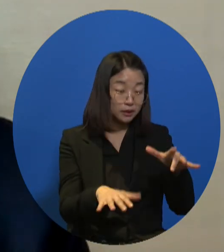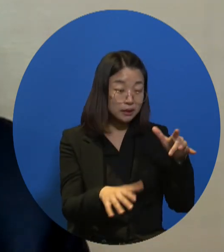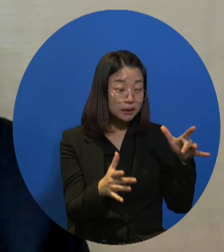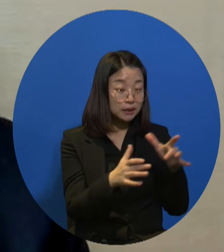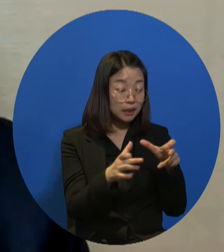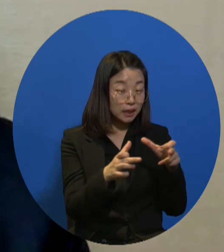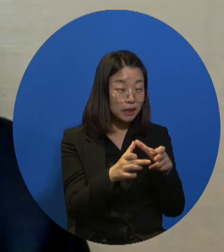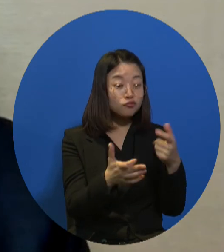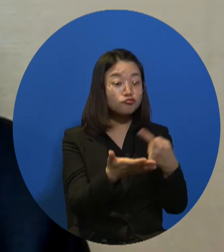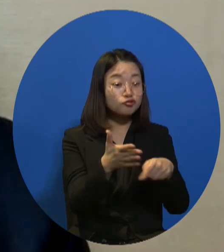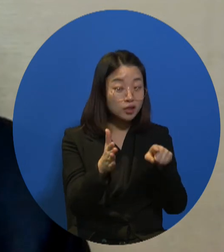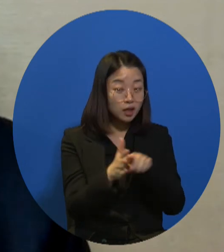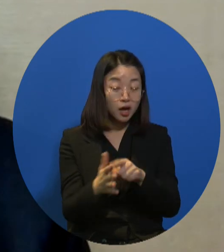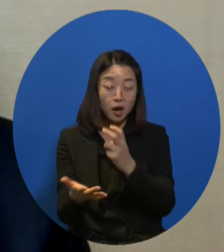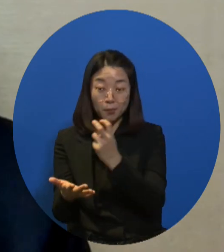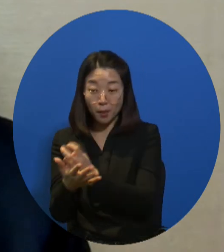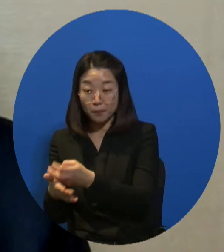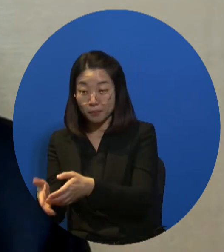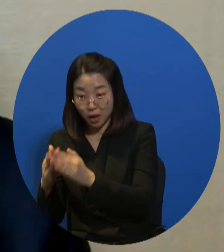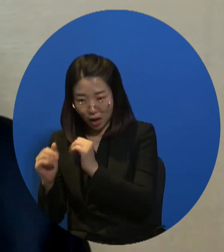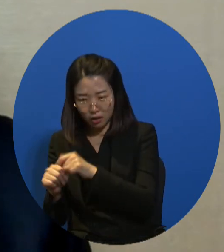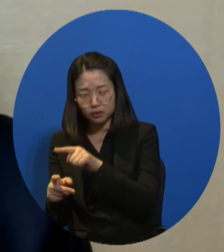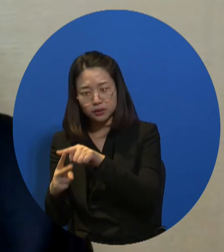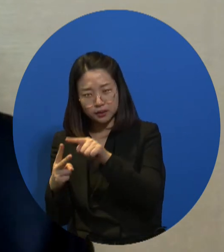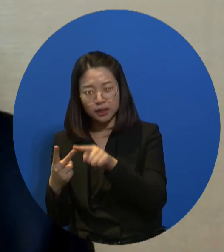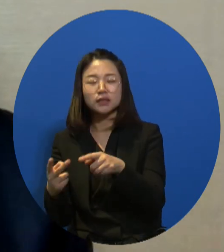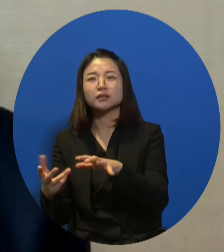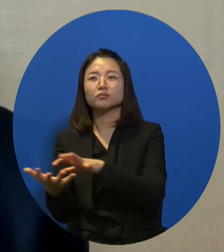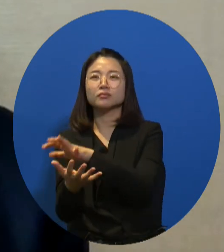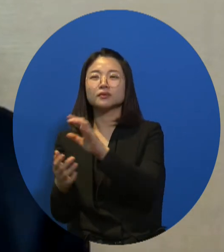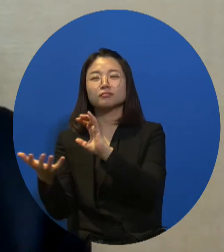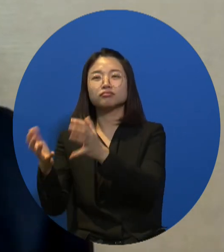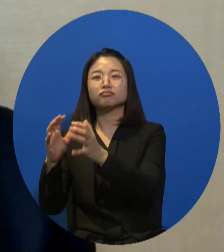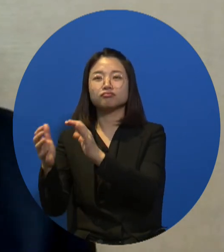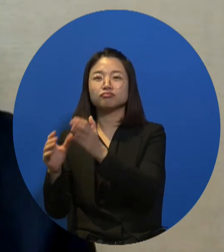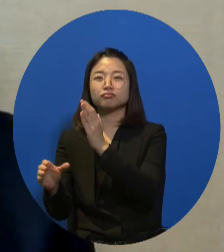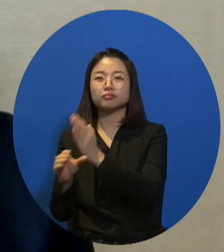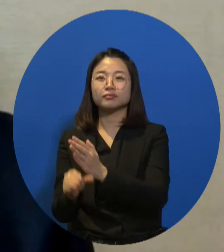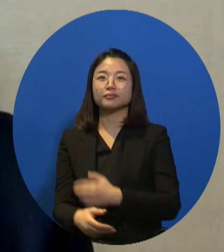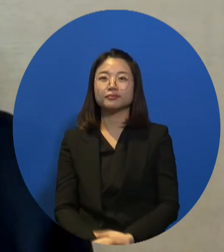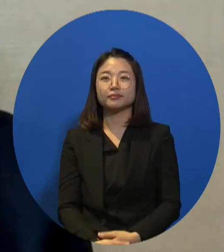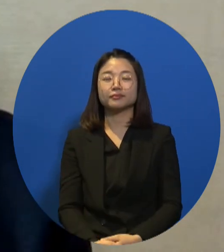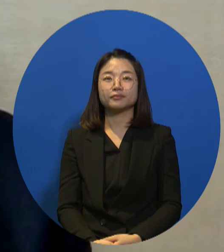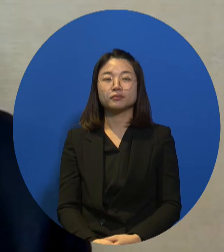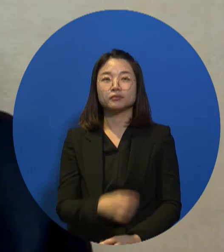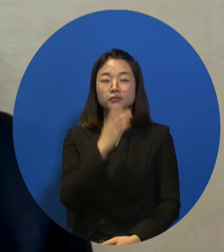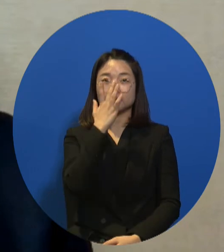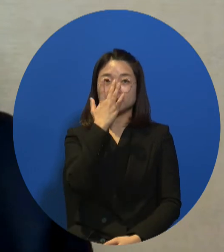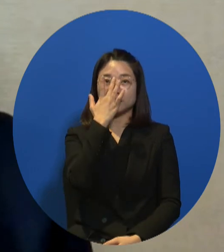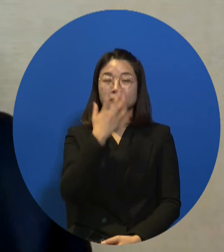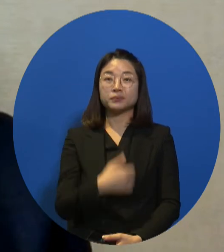or we may include or revise some of the existing laws to ensure implementation.